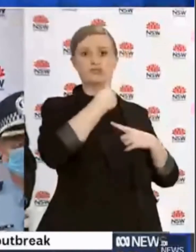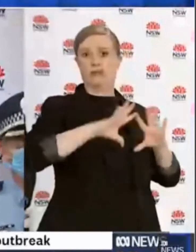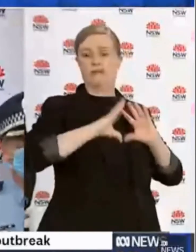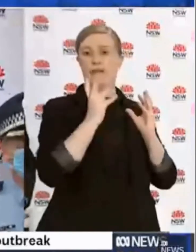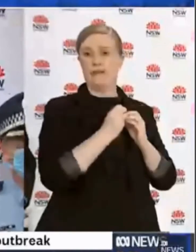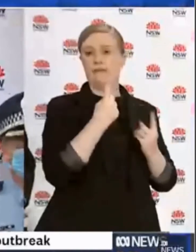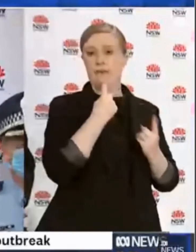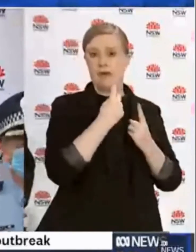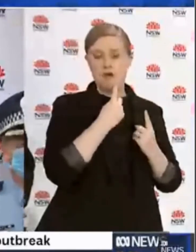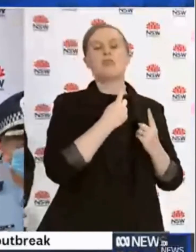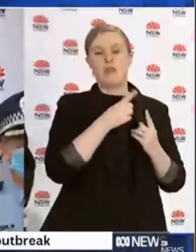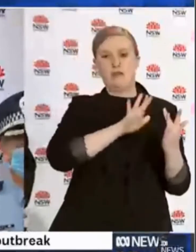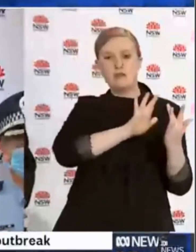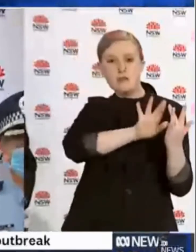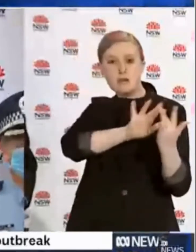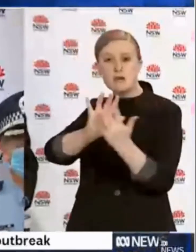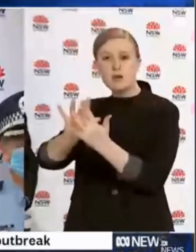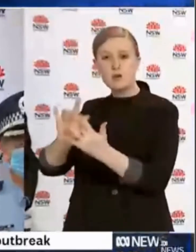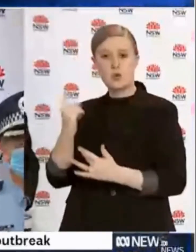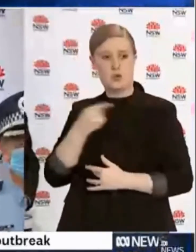said that, we have help